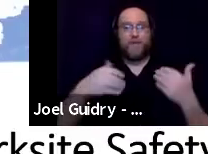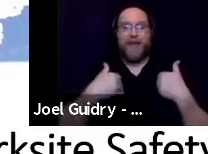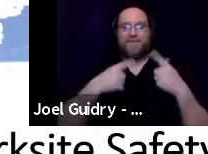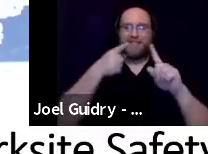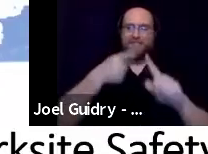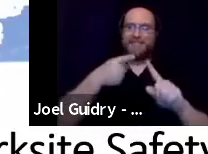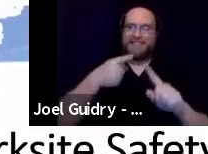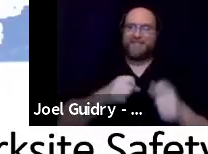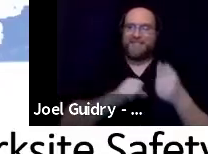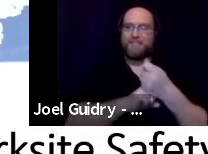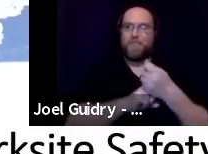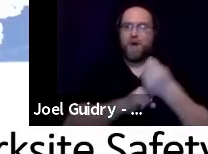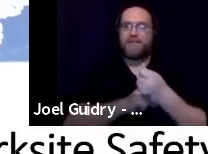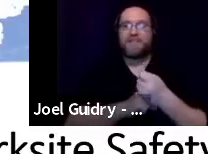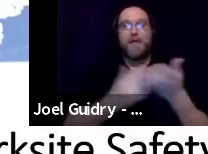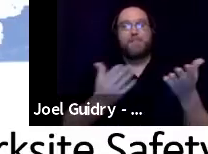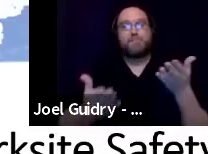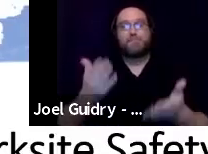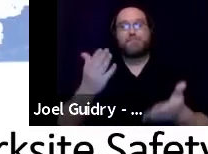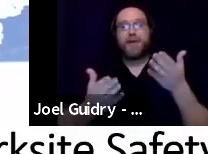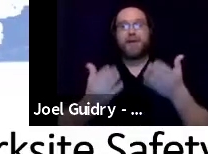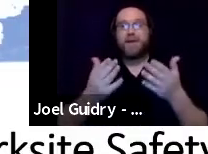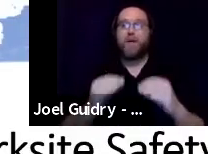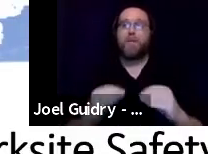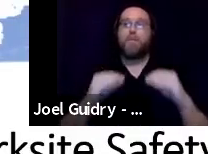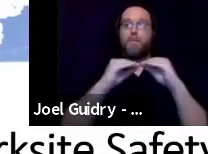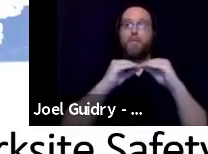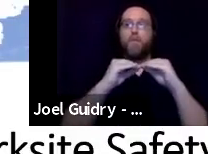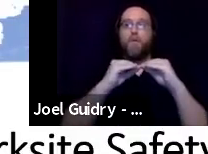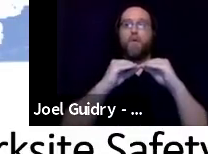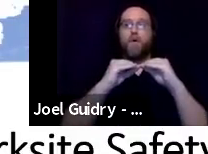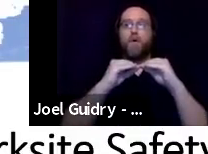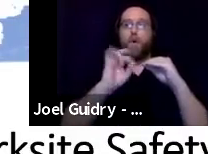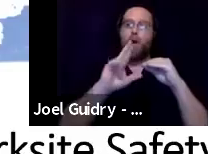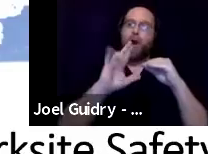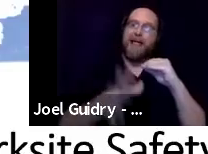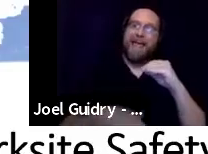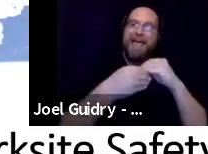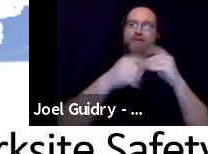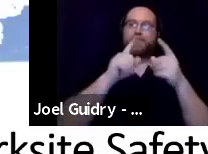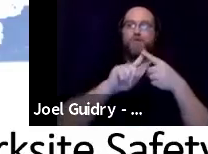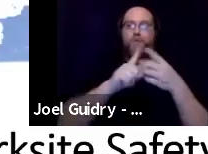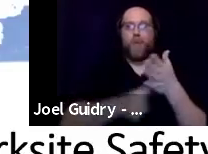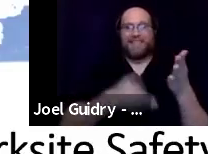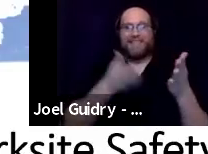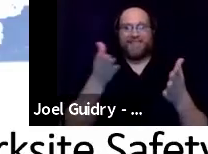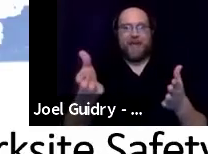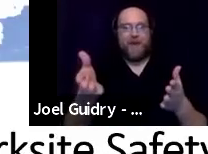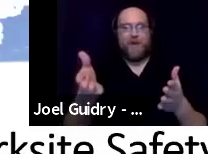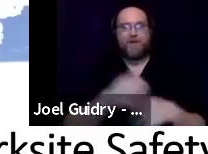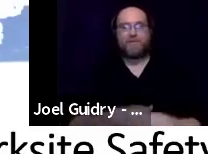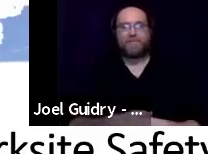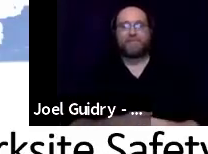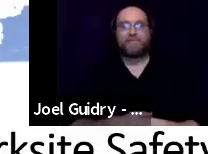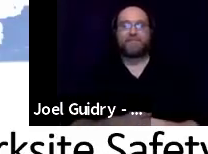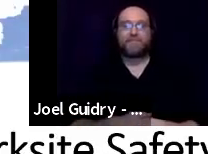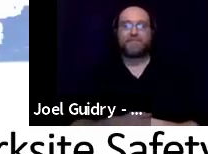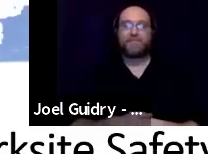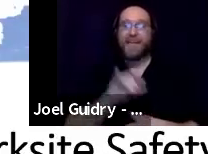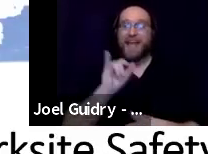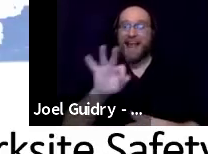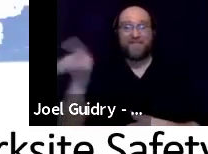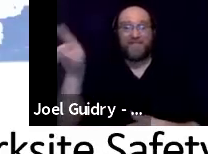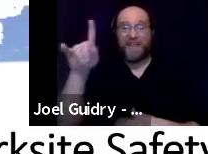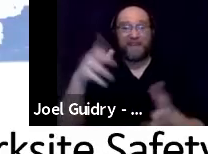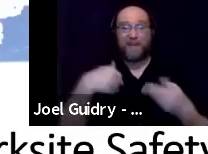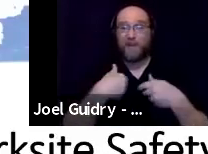be above or enhancements to what is here. And if they don't want to provide that, we're going to